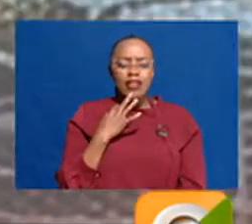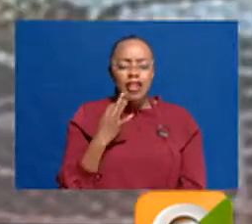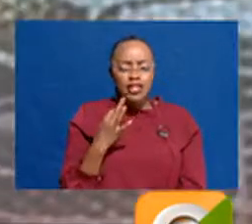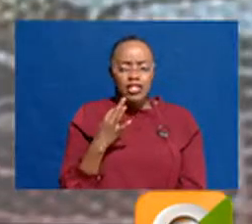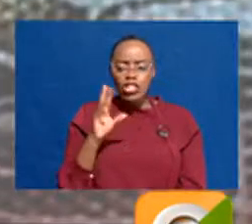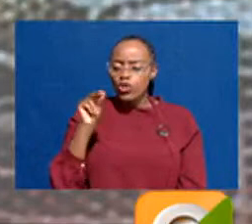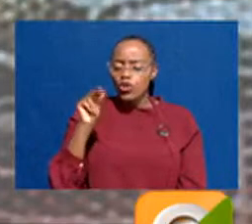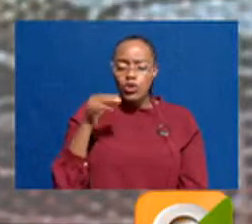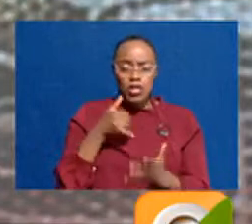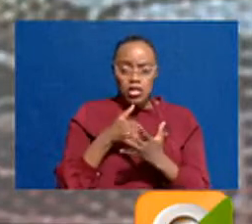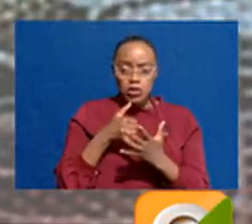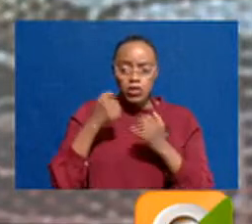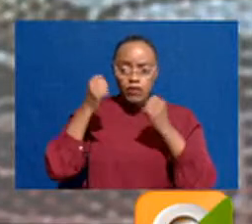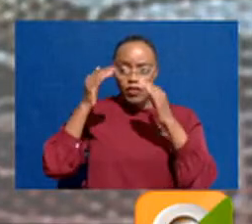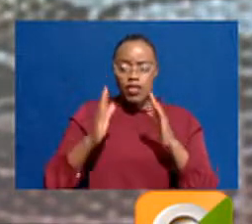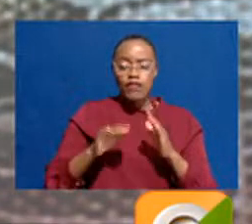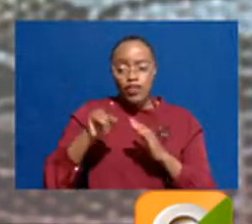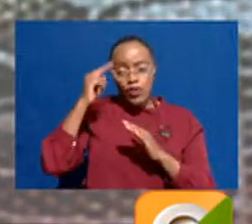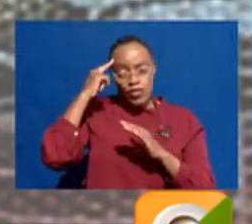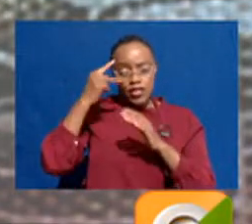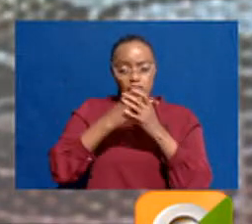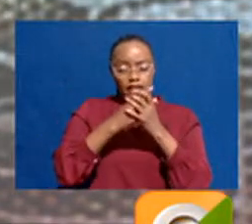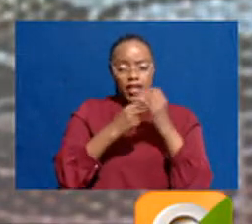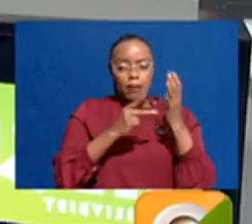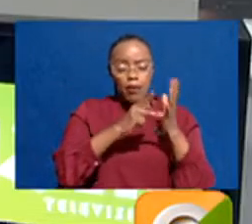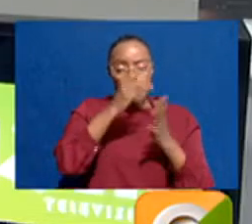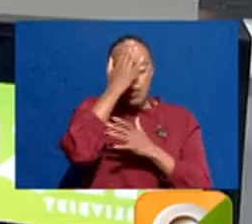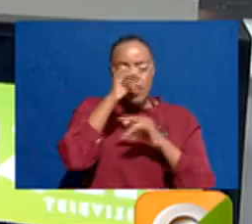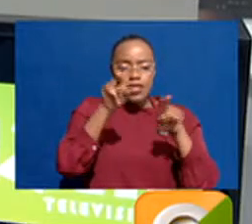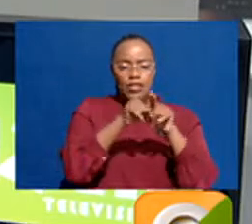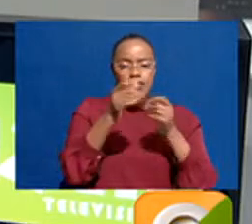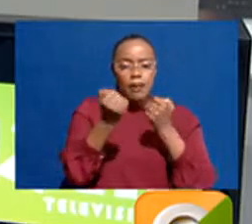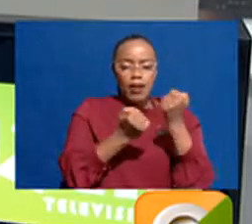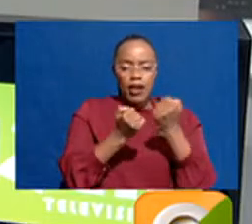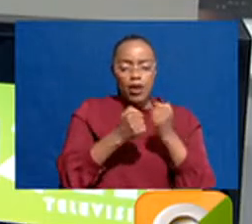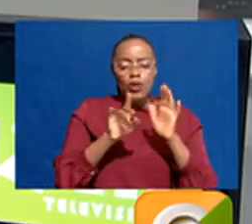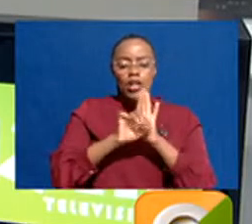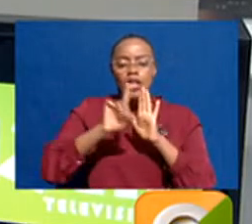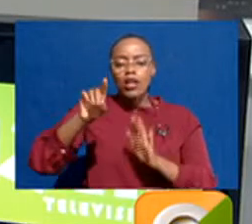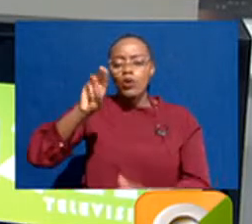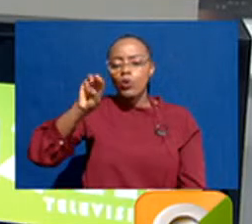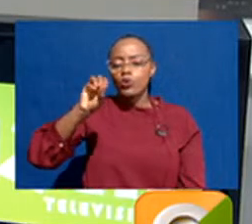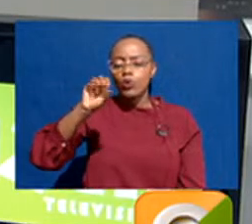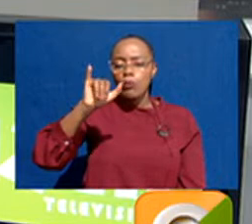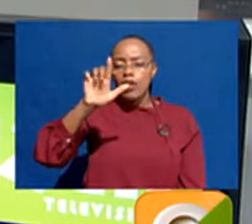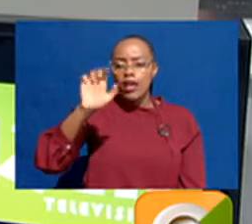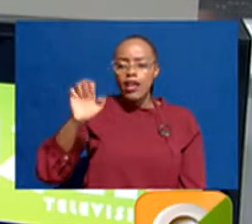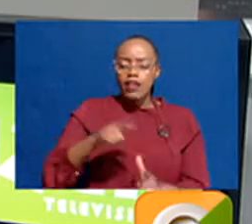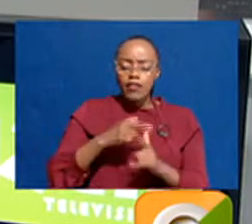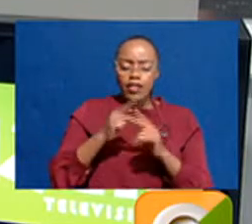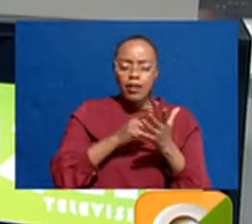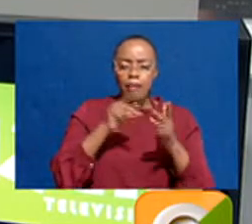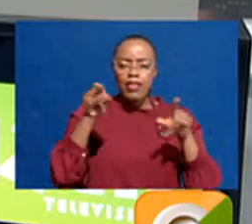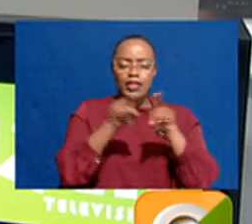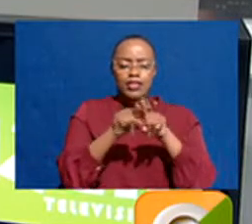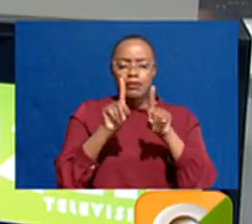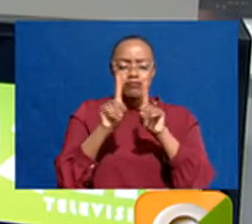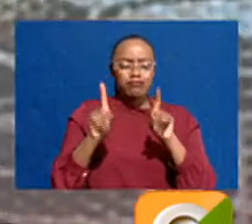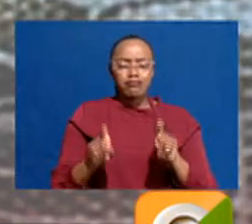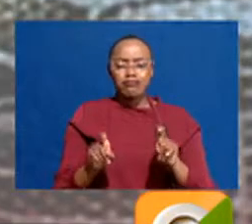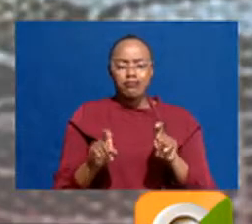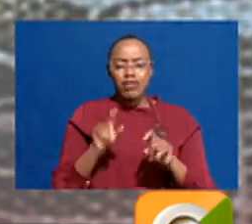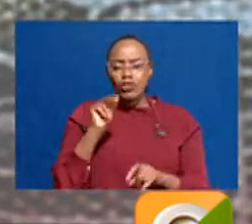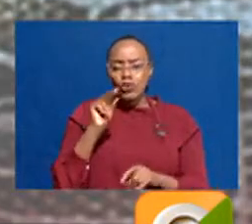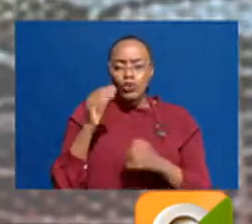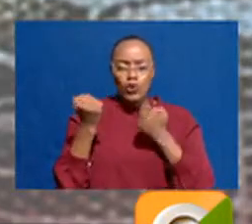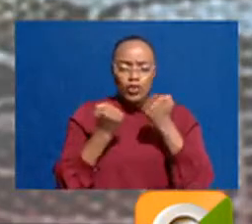Yeah. No. Then don't you think that's double payment? Because the same car will go to Moyale and be reimbursed for the same. What happens is